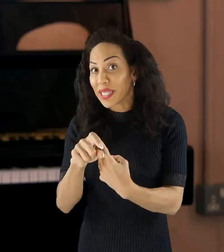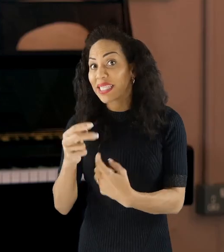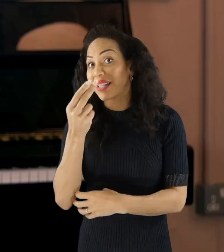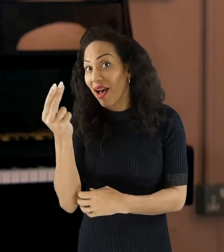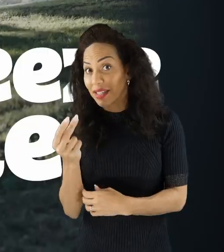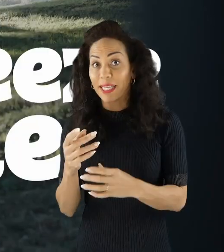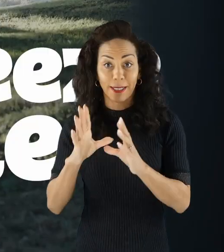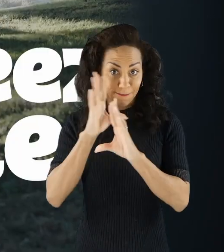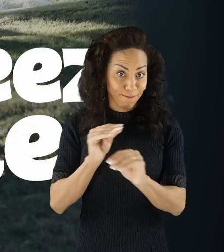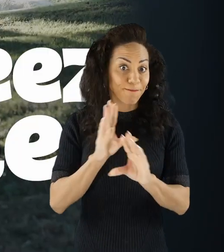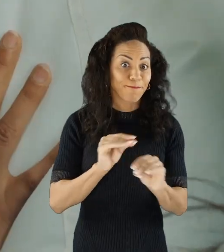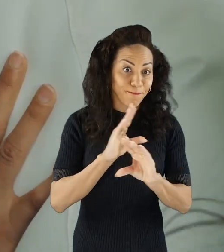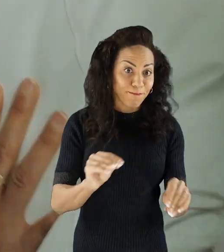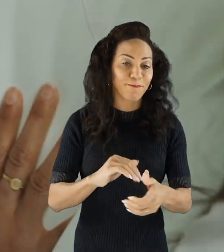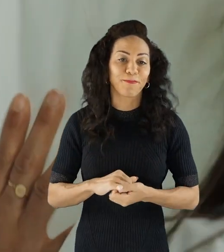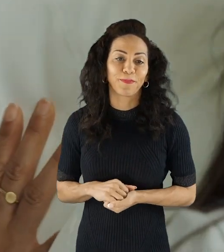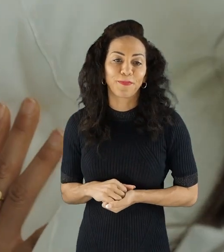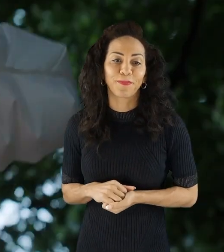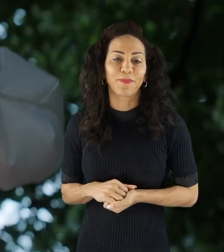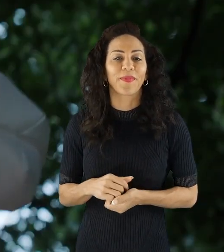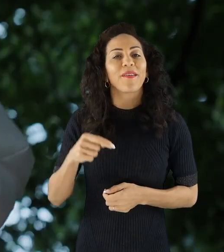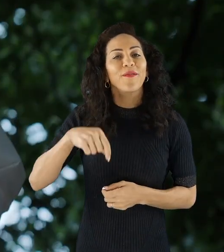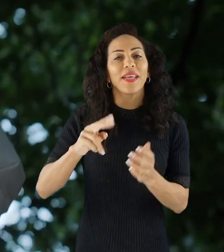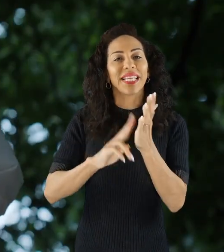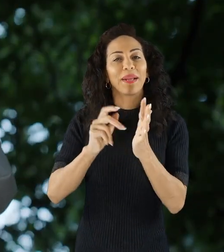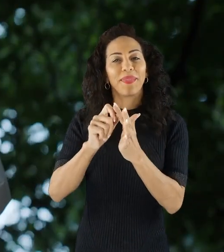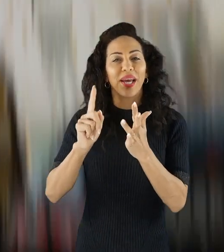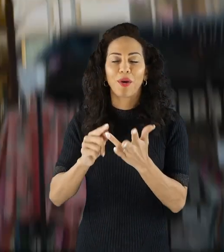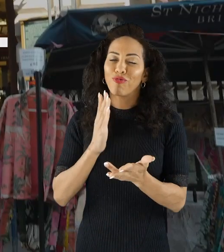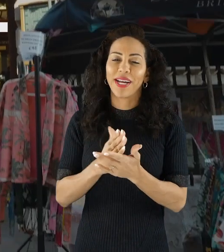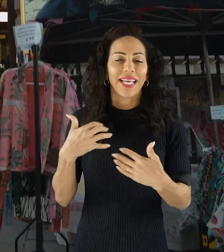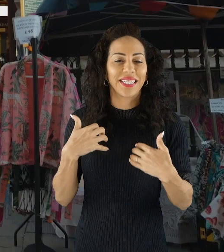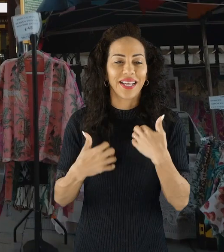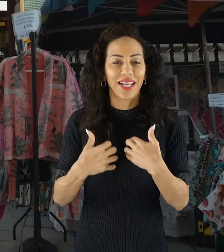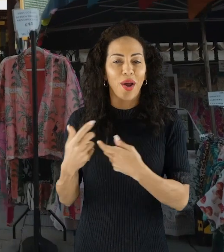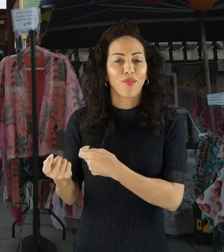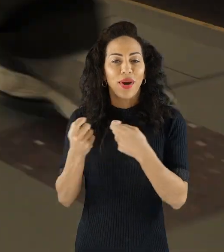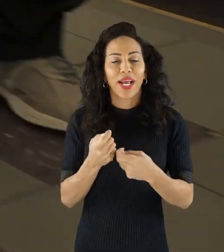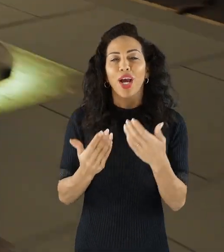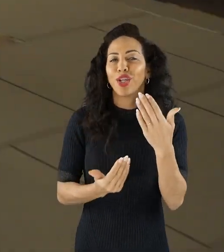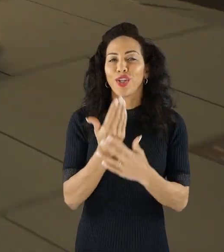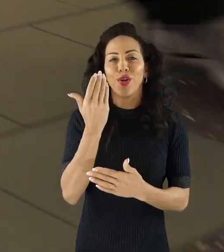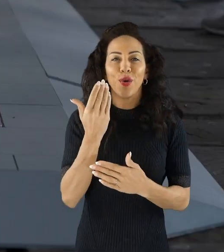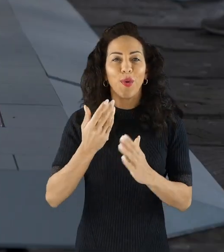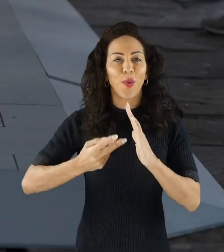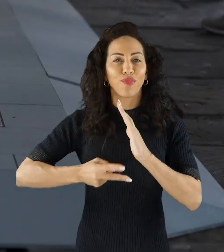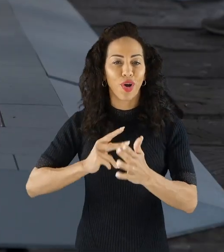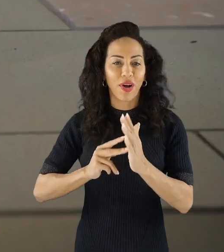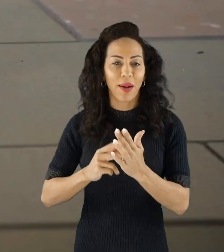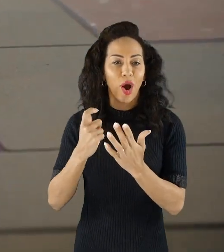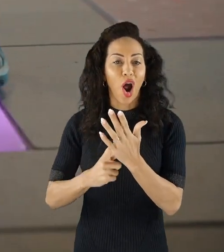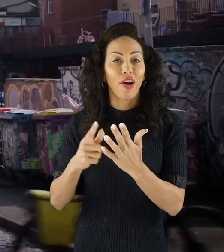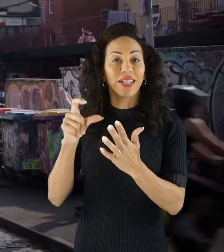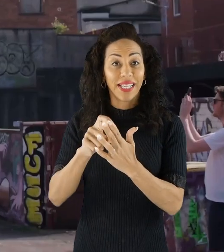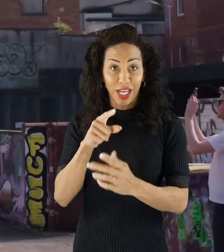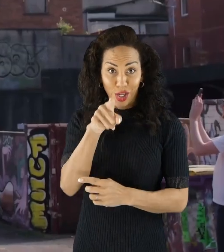we work with. For this MPO, we're really excited. We're bringing in a new programme called R&D You Can See, which